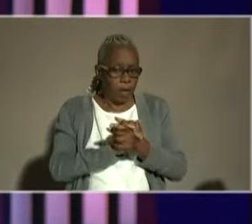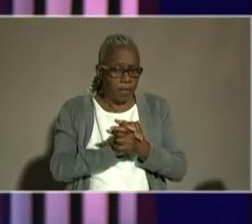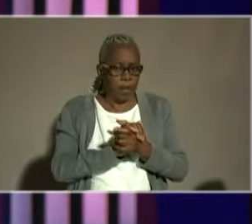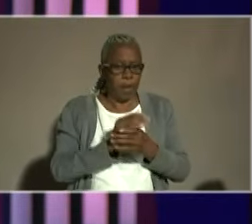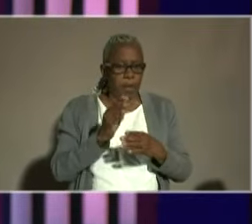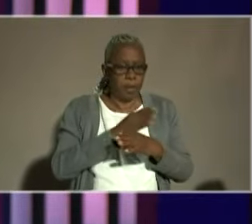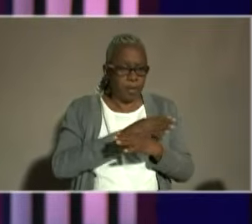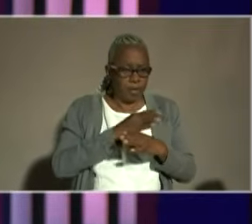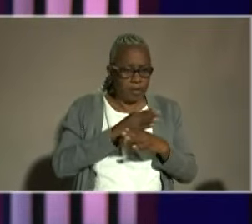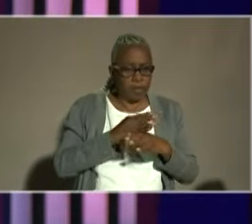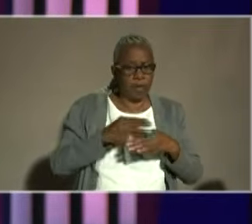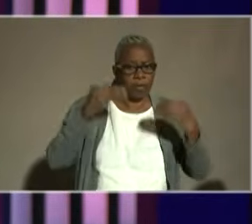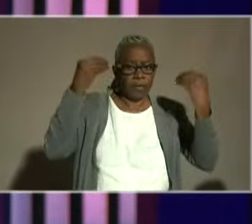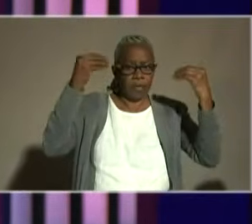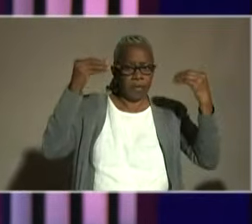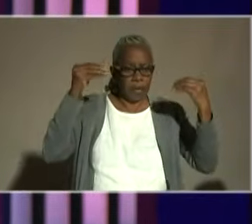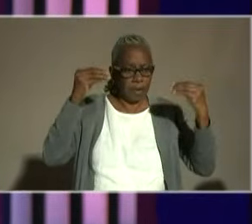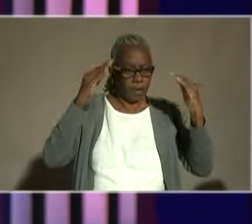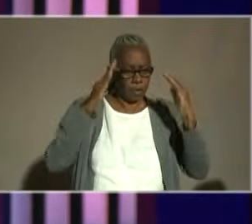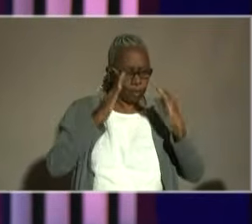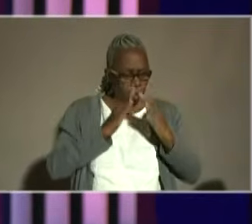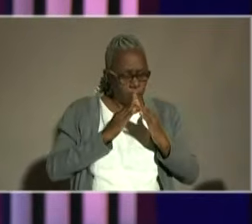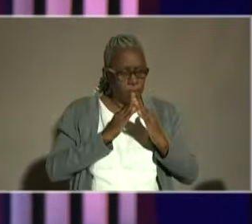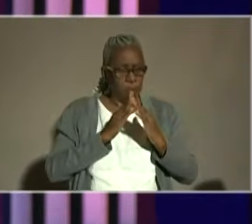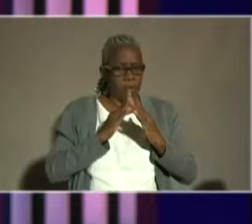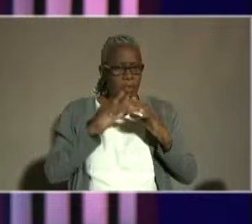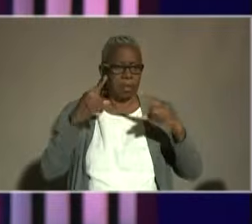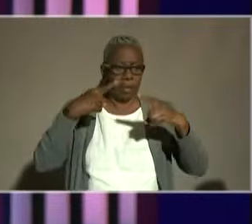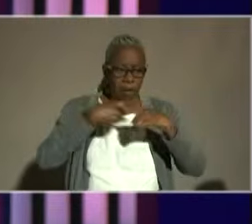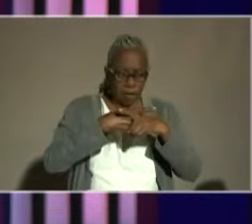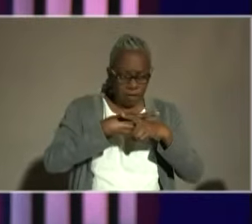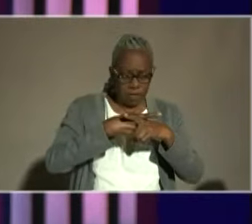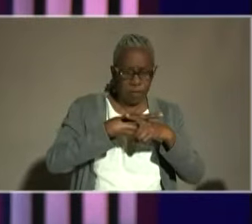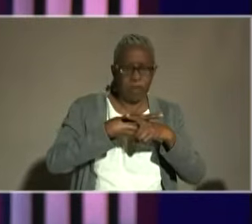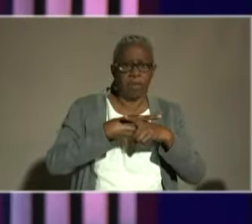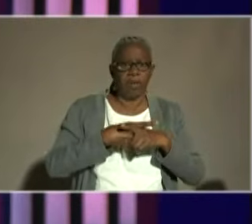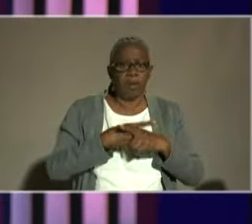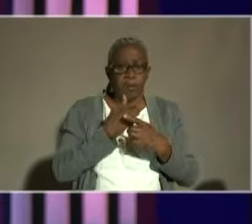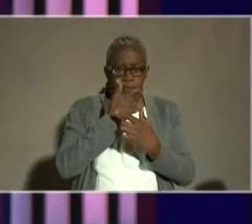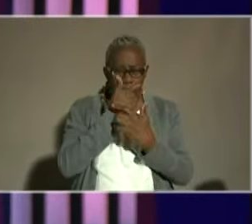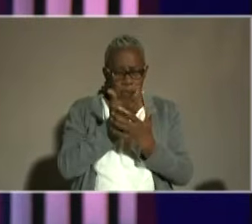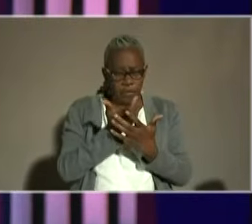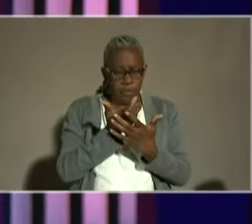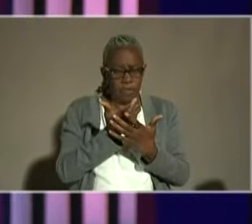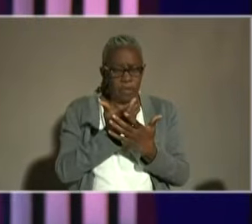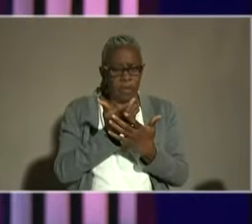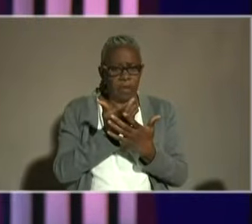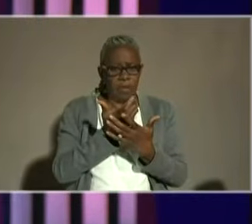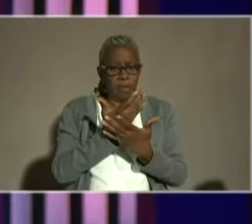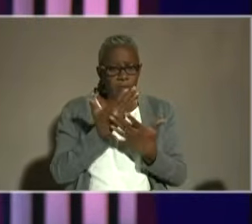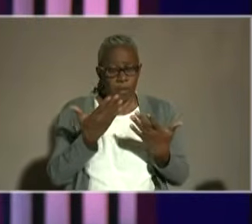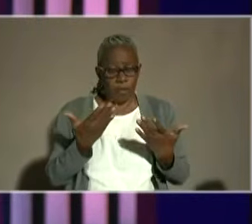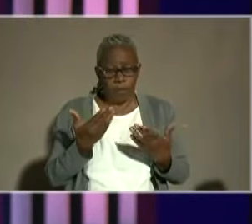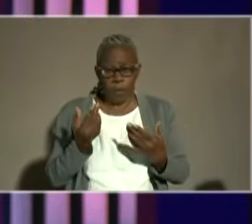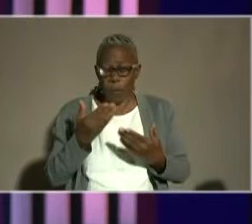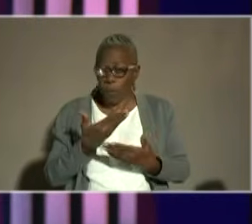is, and that presents serious conflicts of interest which have manifested themselves in some of their own schemes that they have developed. I think